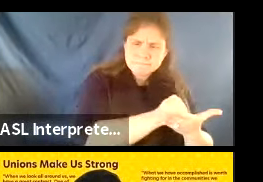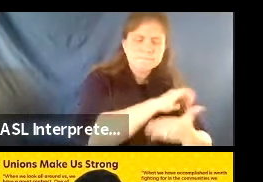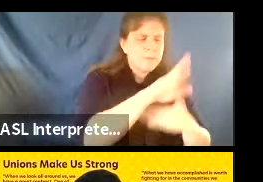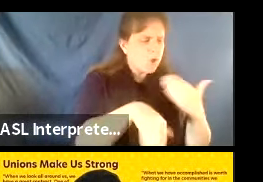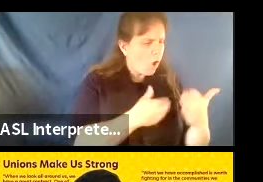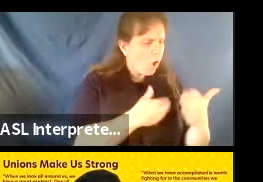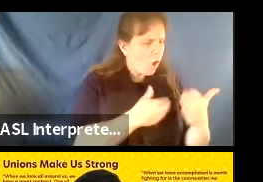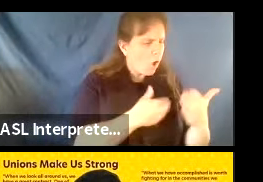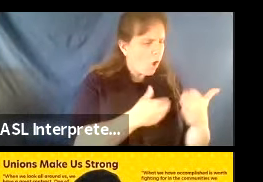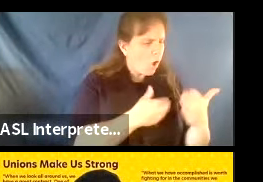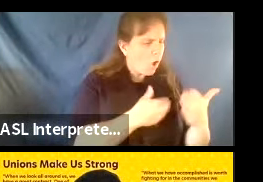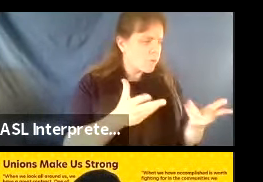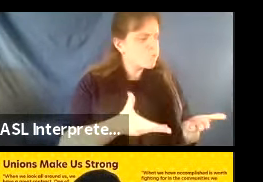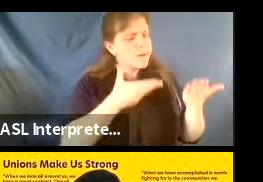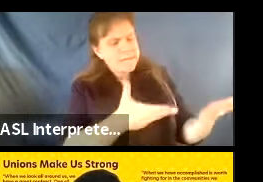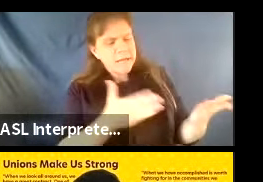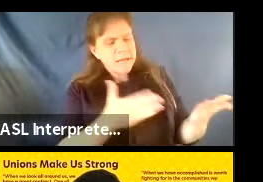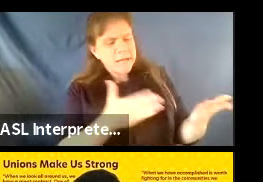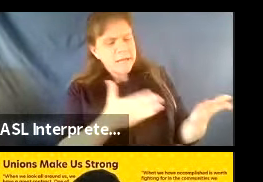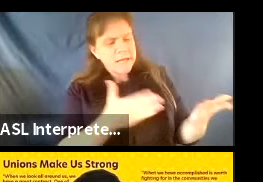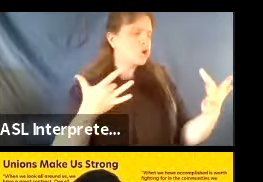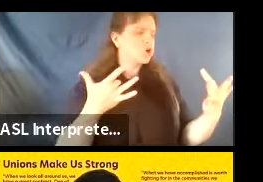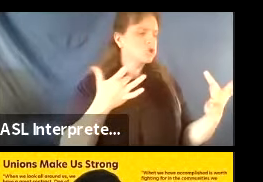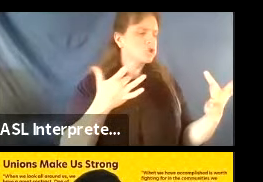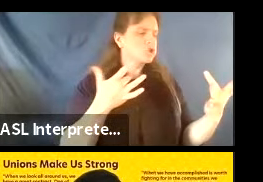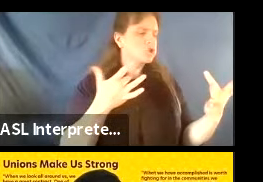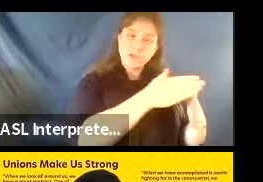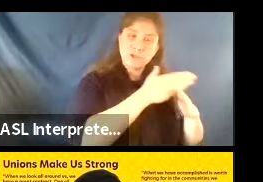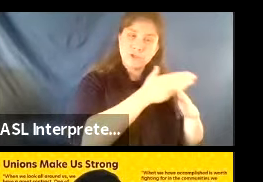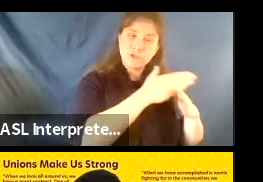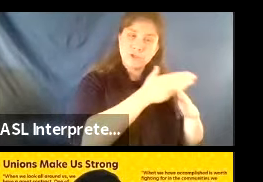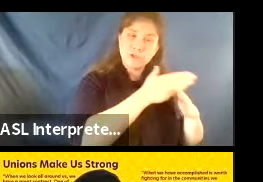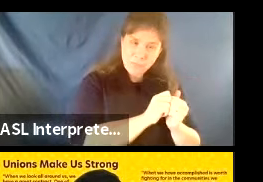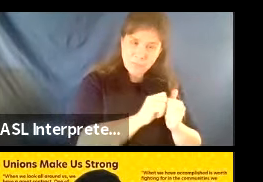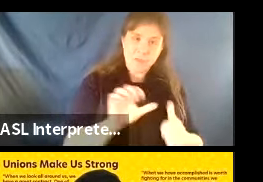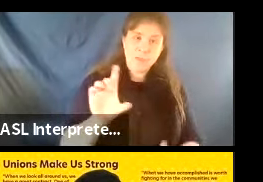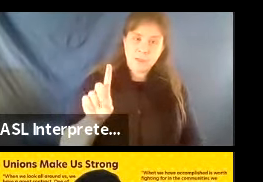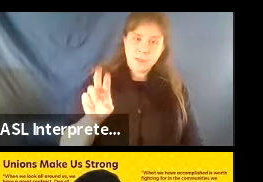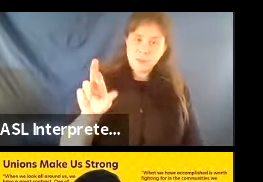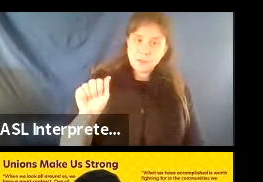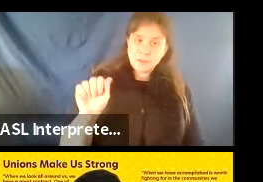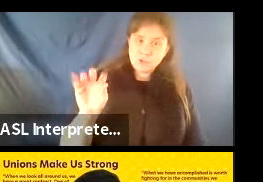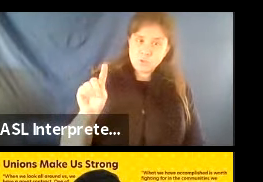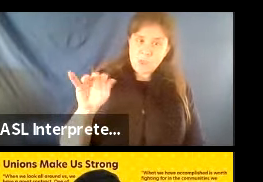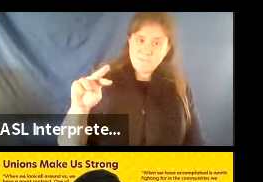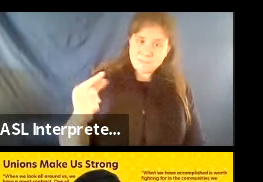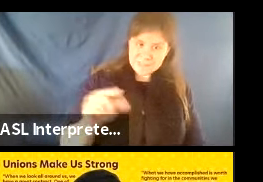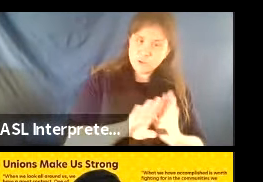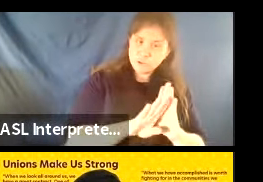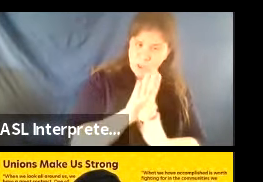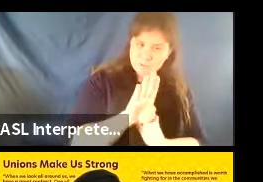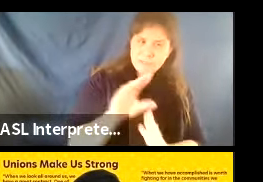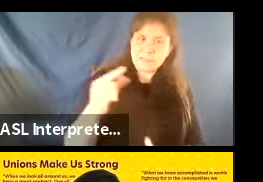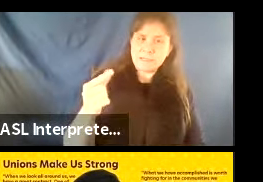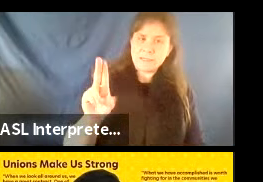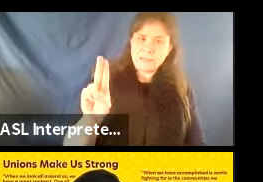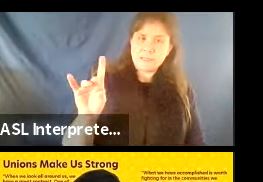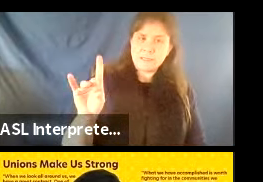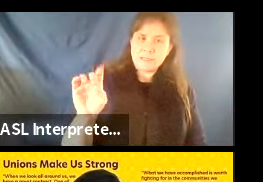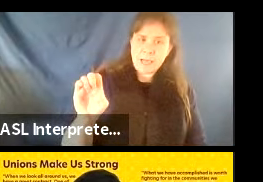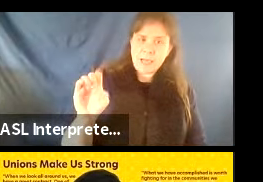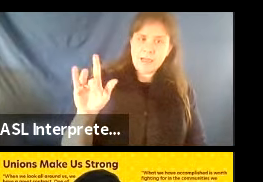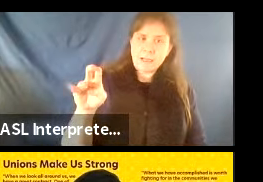and recommendations and share them with the drafting guidelines work group. And the drafting guidelines work group